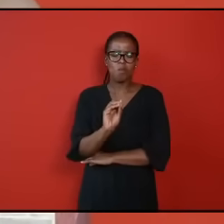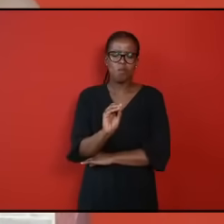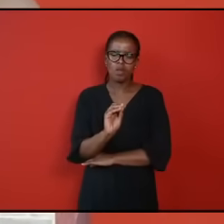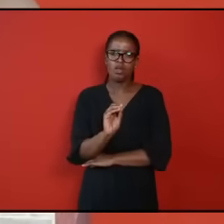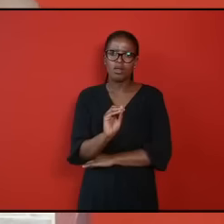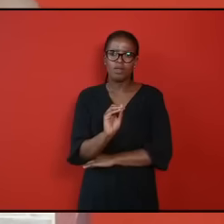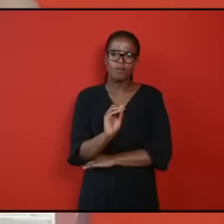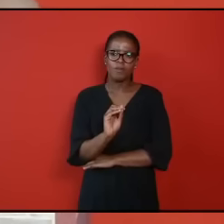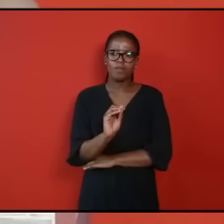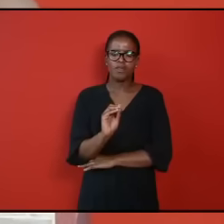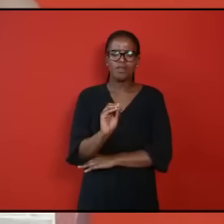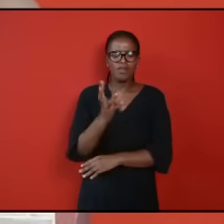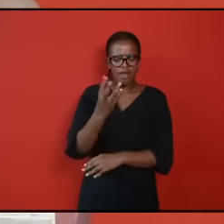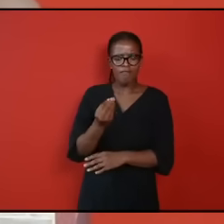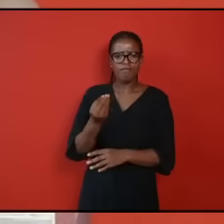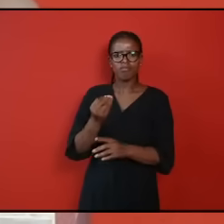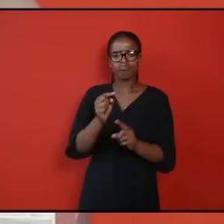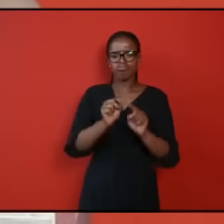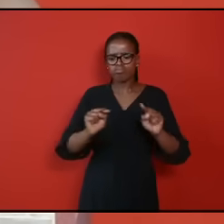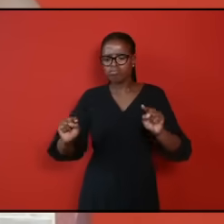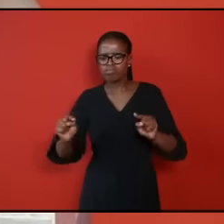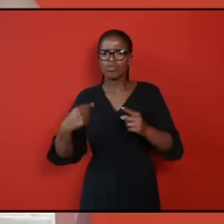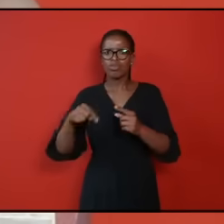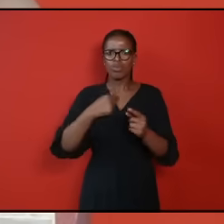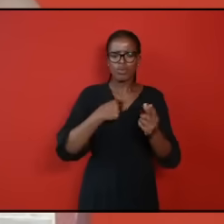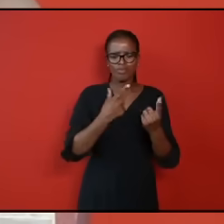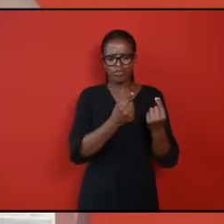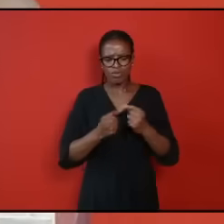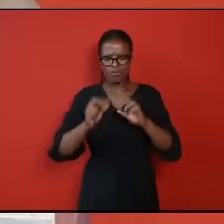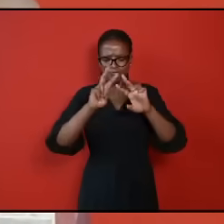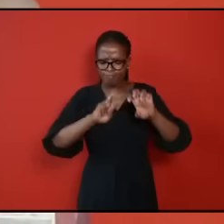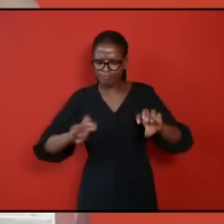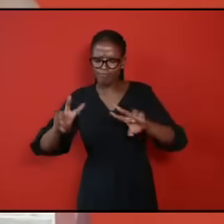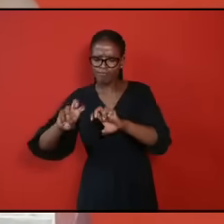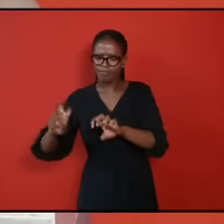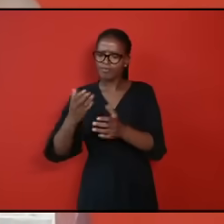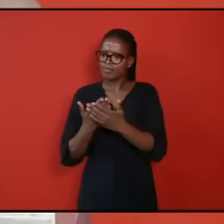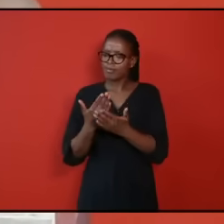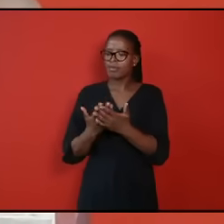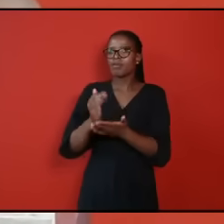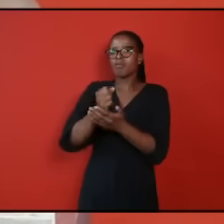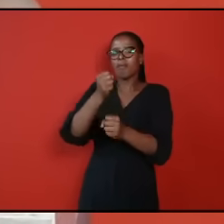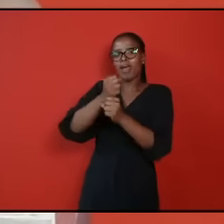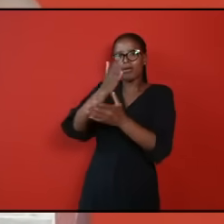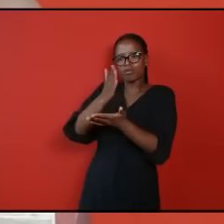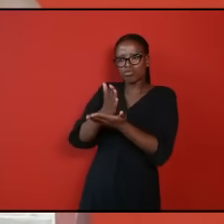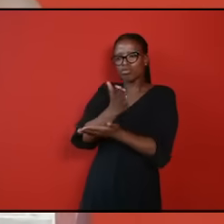are options that are there which will be explored to ensure that maybe